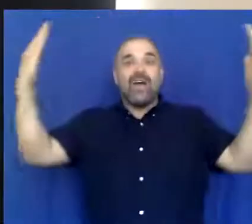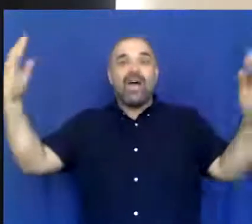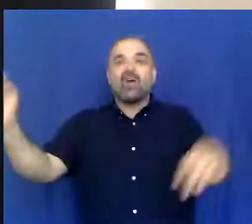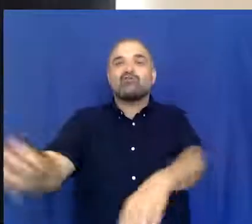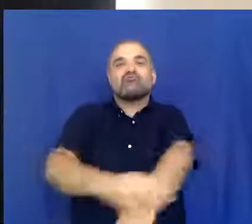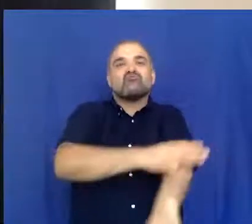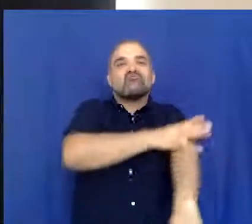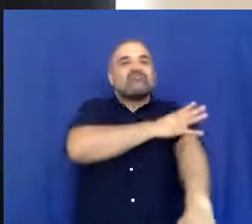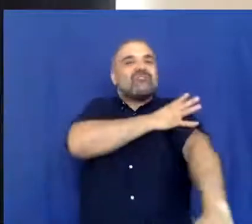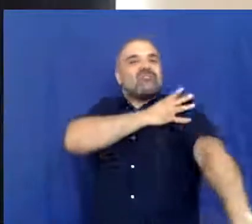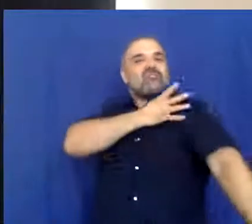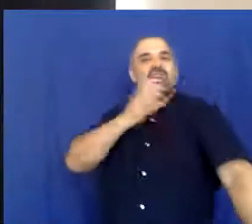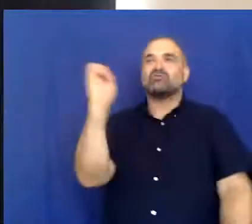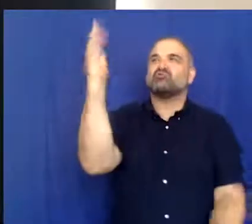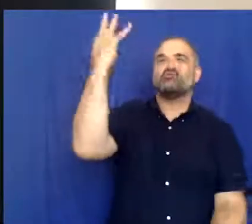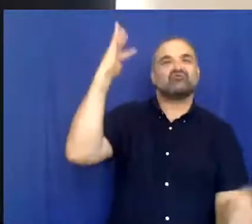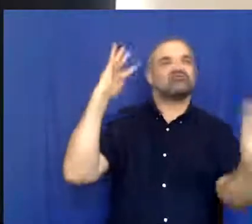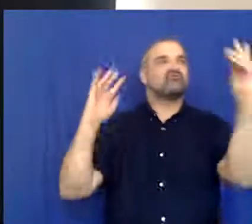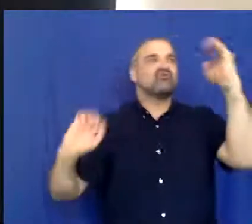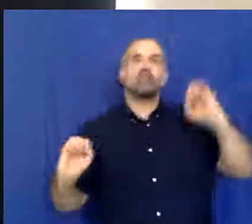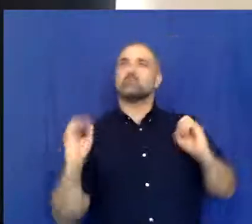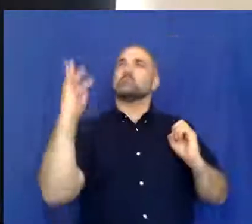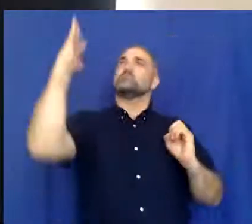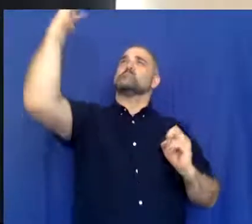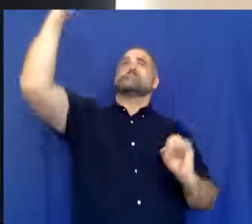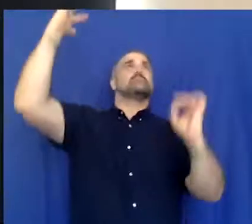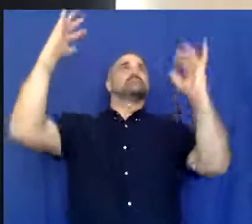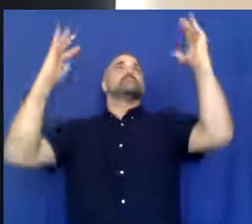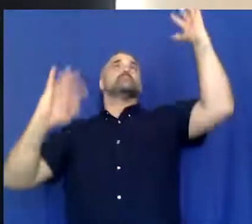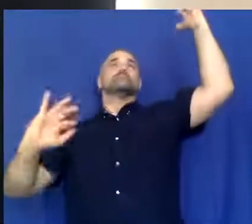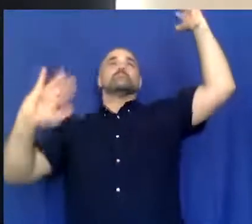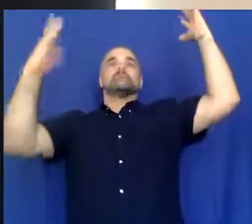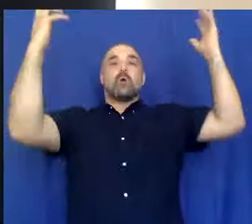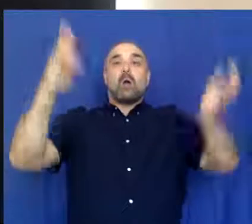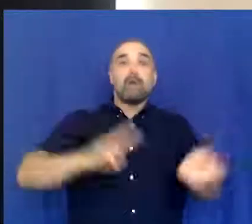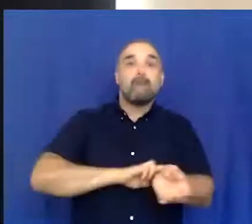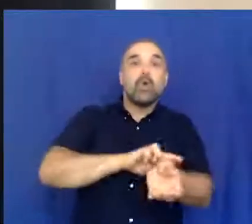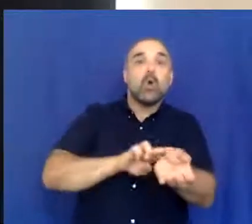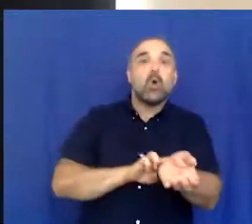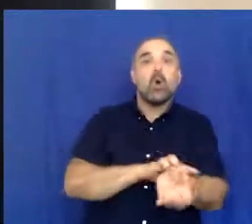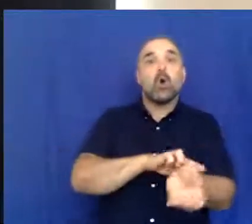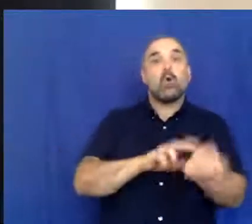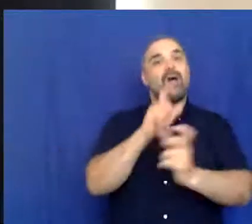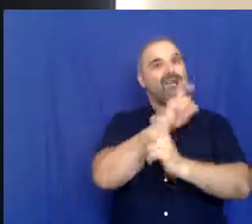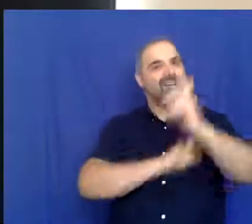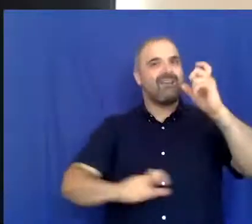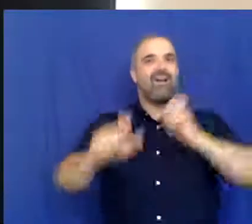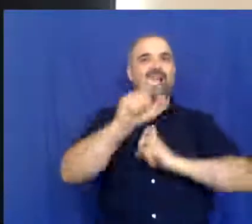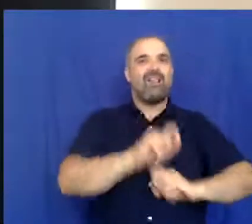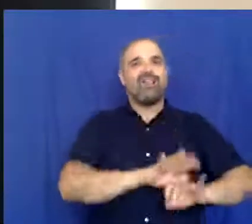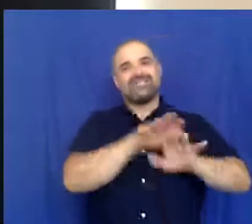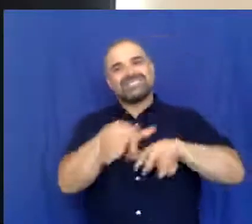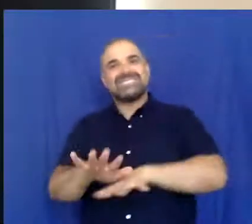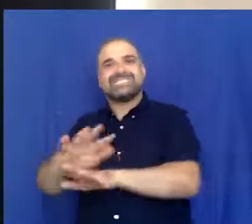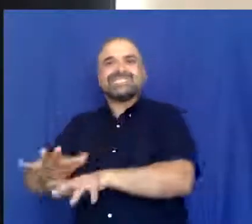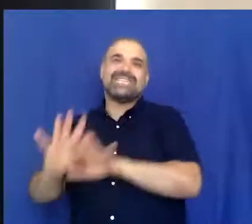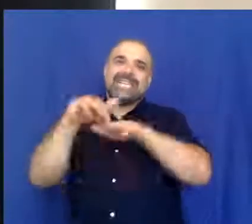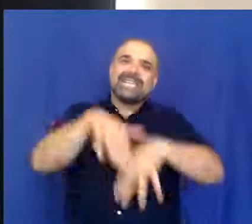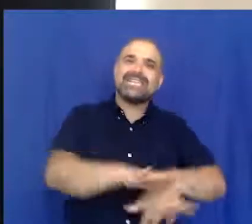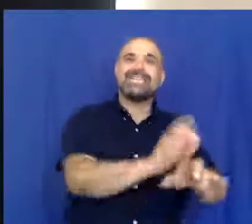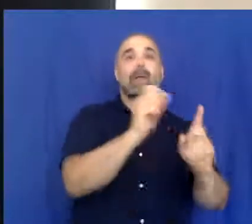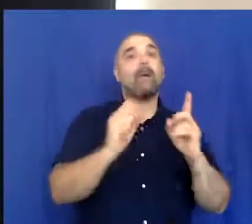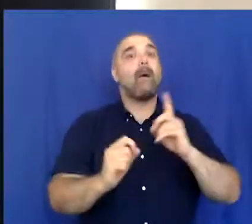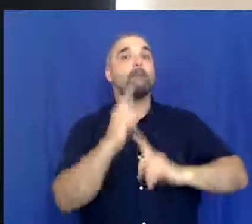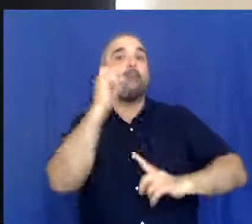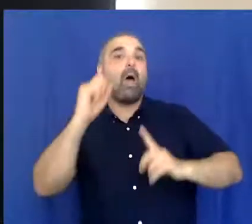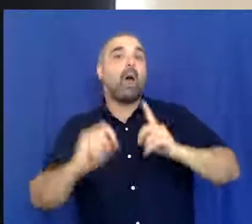the sky. Green is the trees that stretch oh so high. Blue is the colour of the great